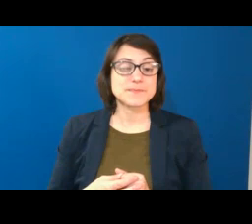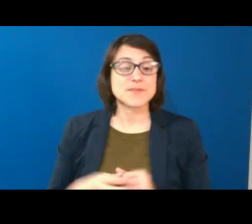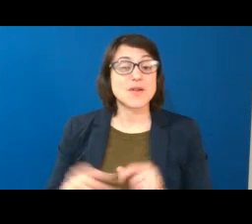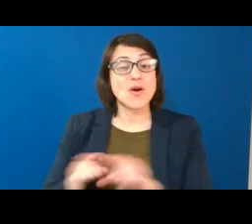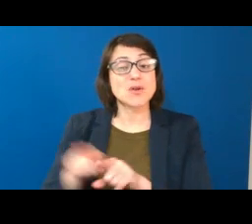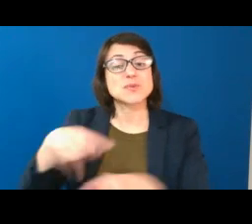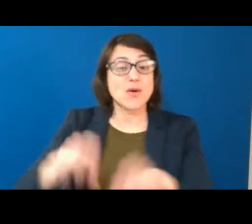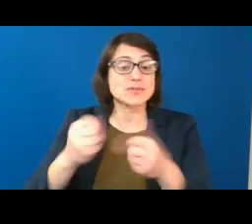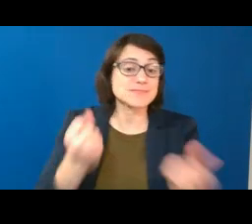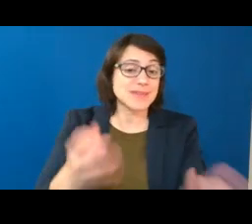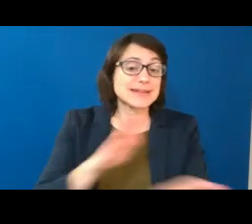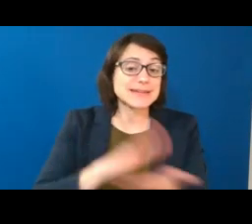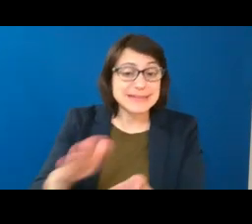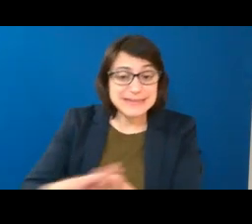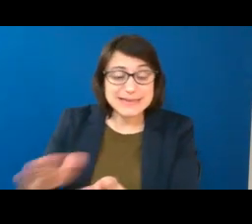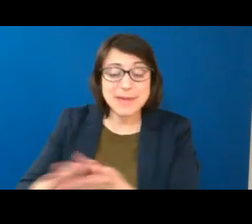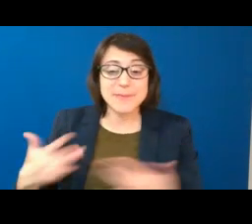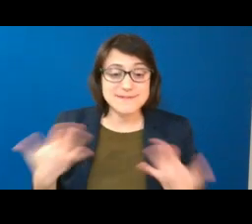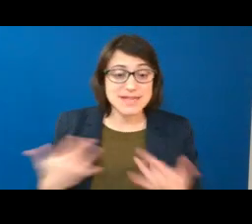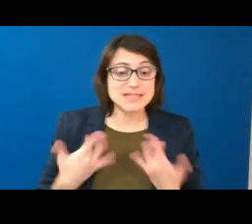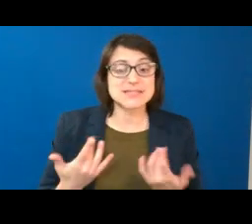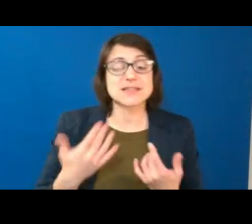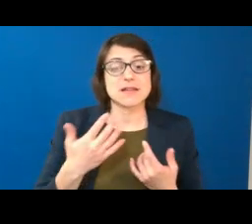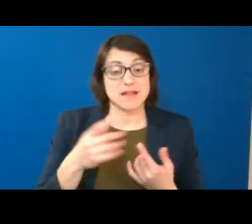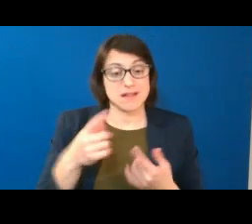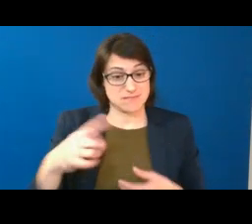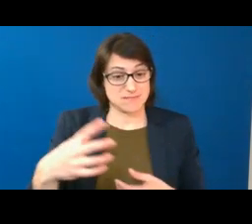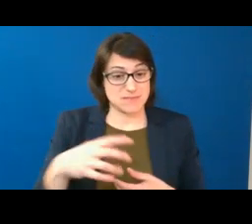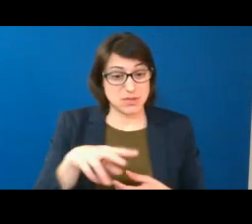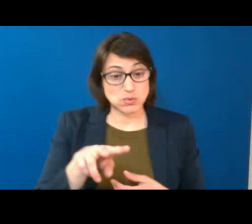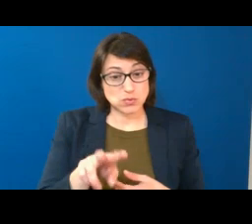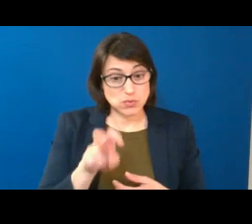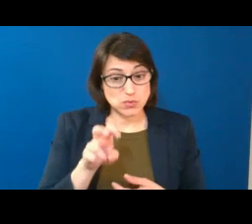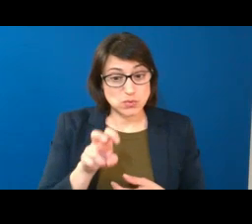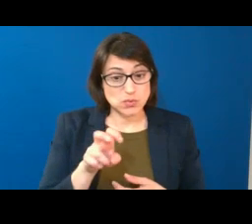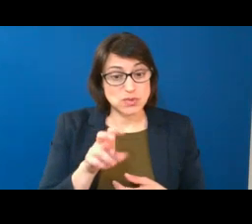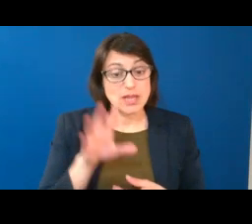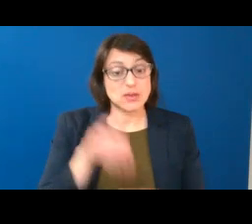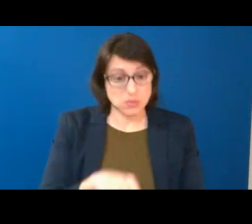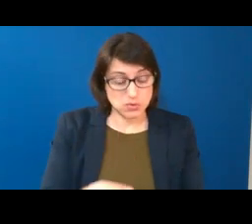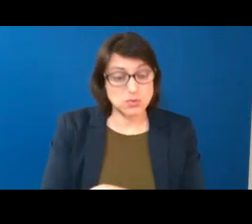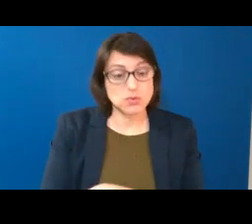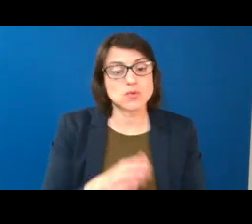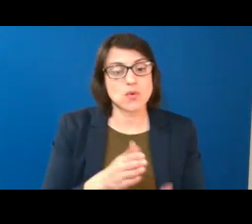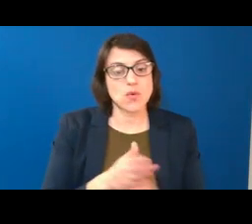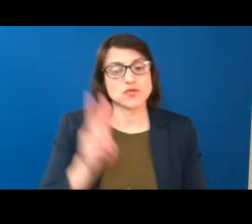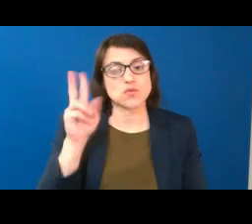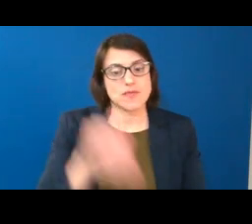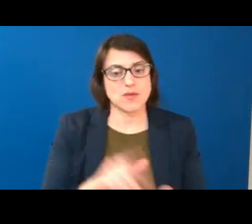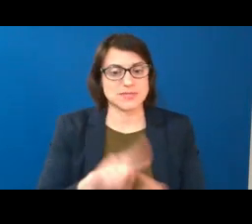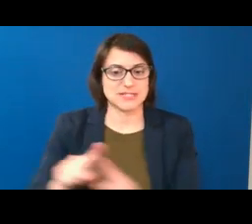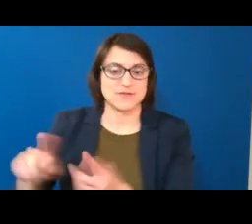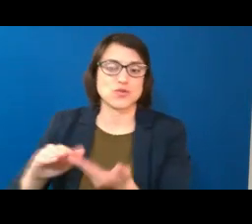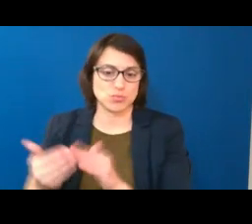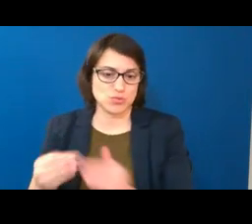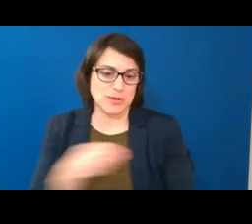events, engaging over 2,000 different community members in the project. Next slide, please.